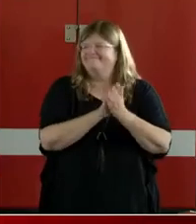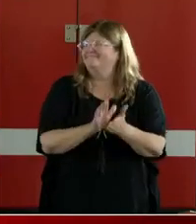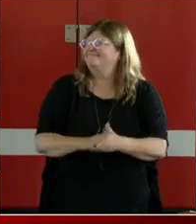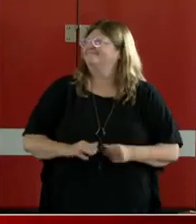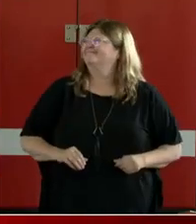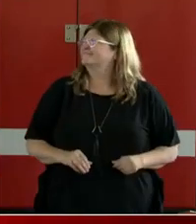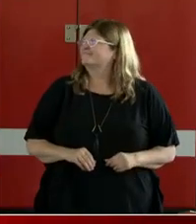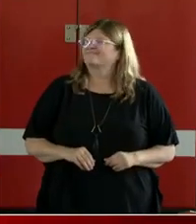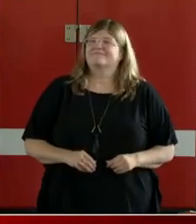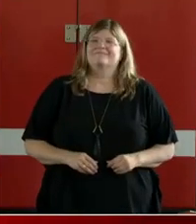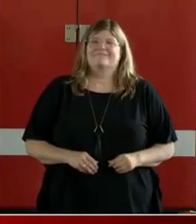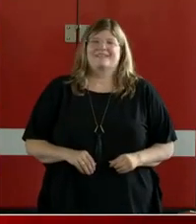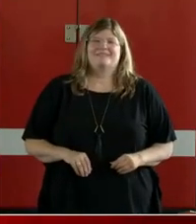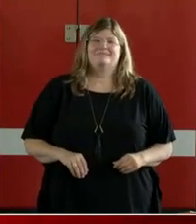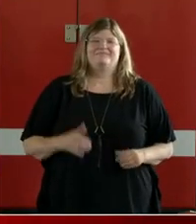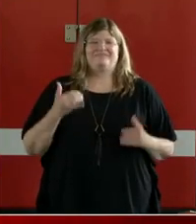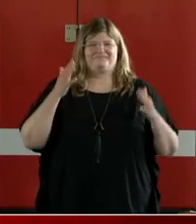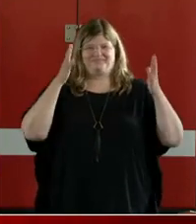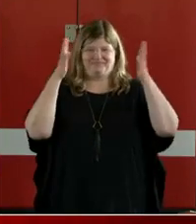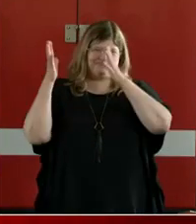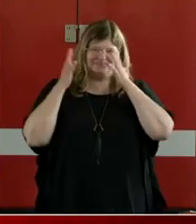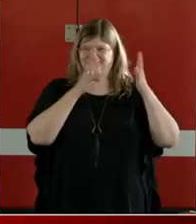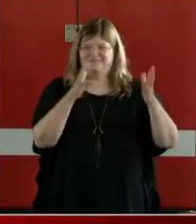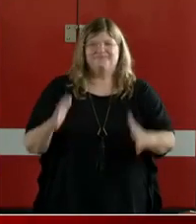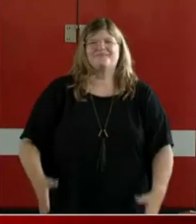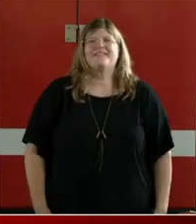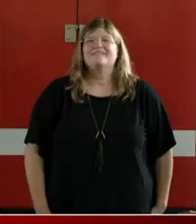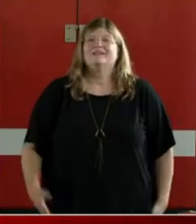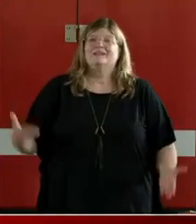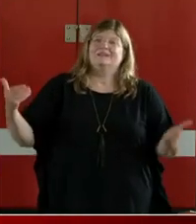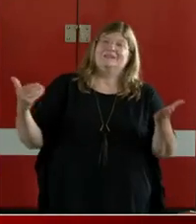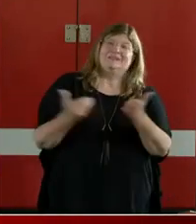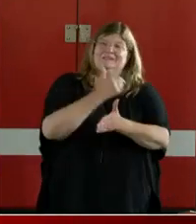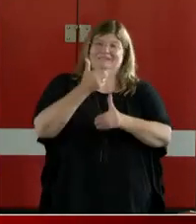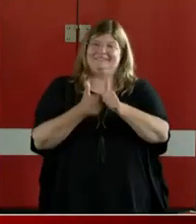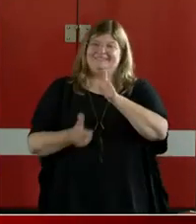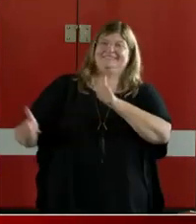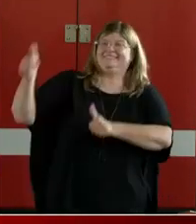All right, let's hear it for the next chief, John Donnelly.